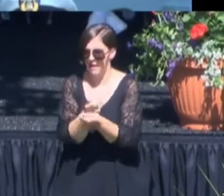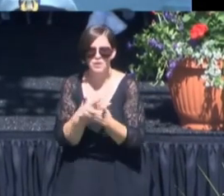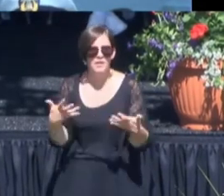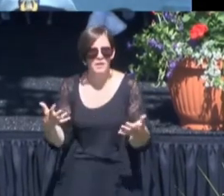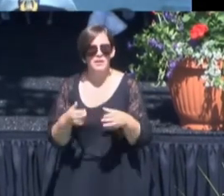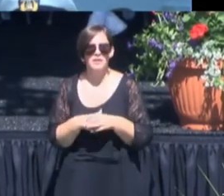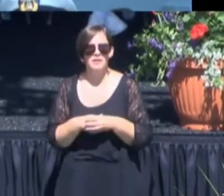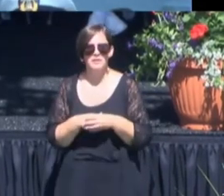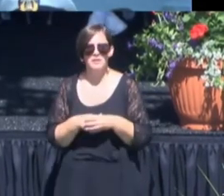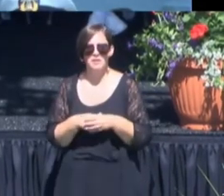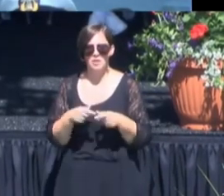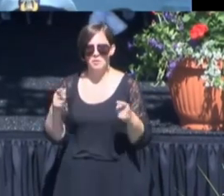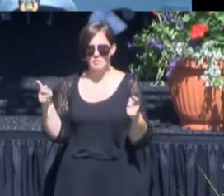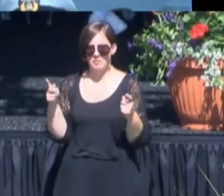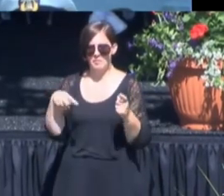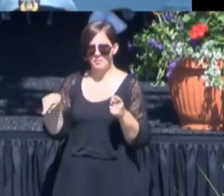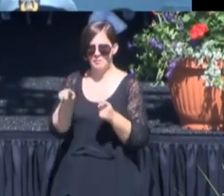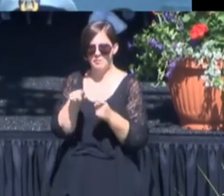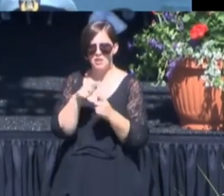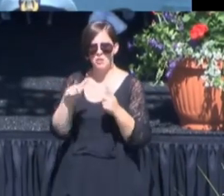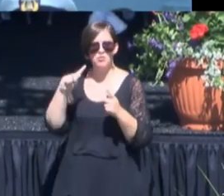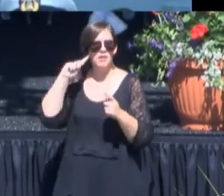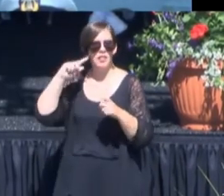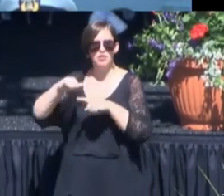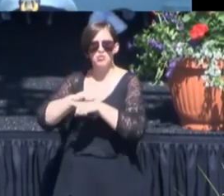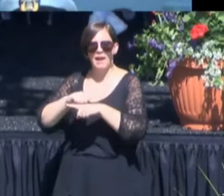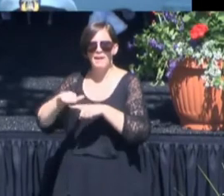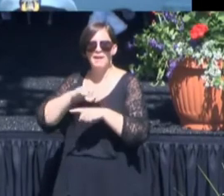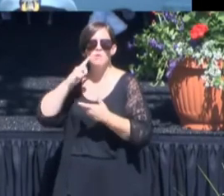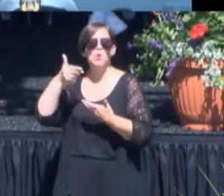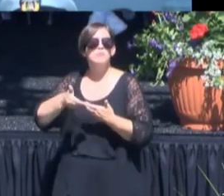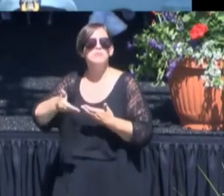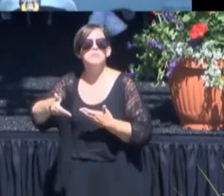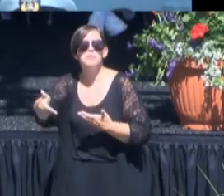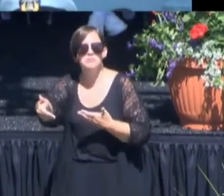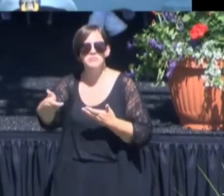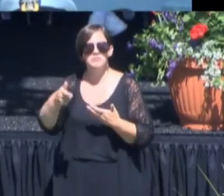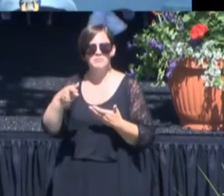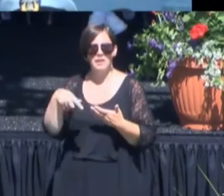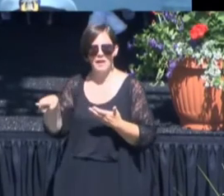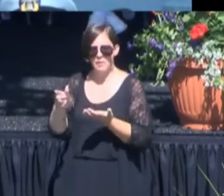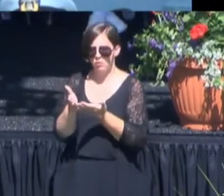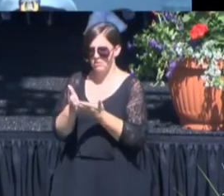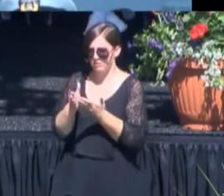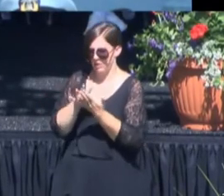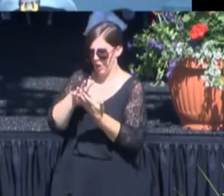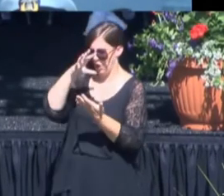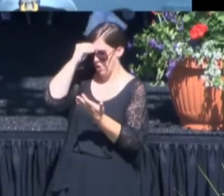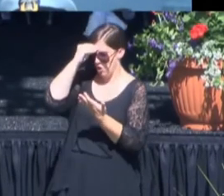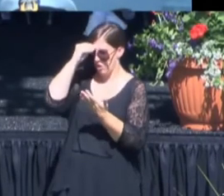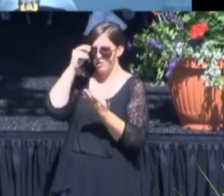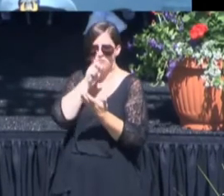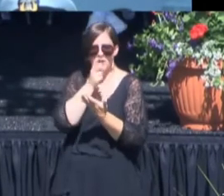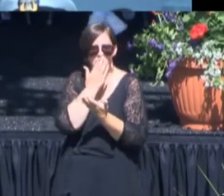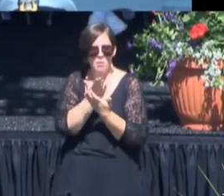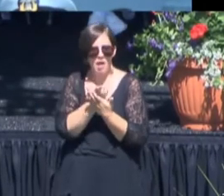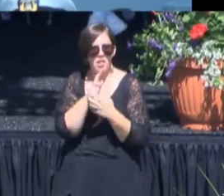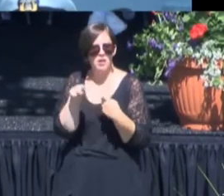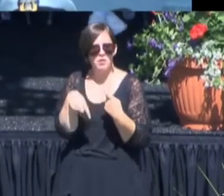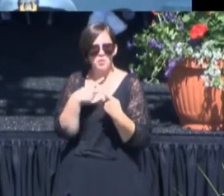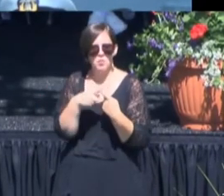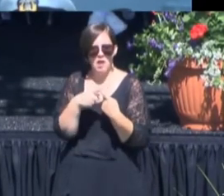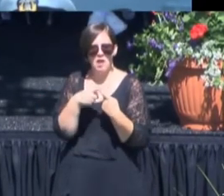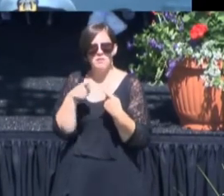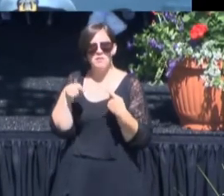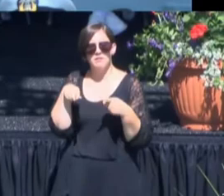But soundings they were, it was sound training for what lay ahead. And those seamanship fundamentals served him well when the great auditor that